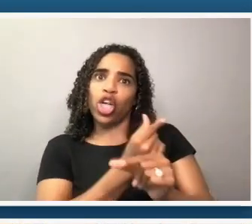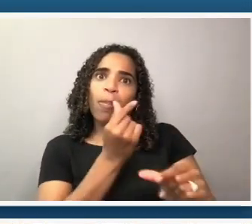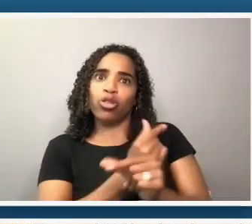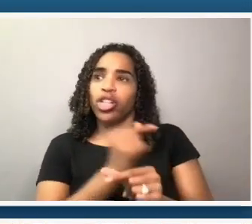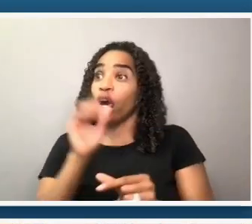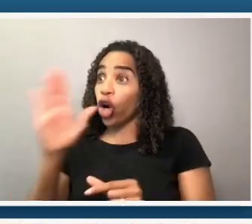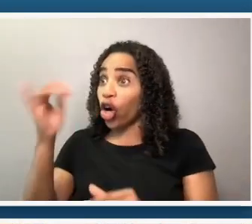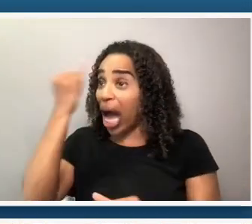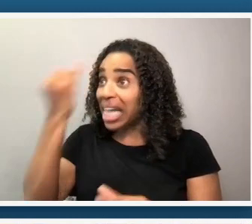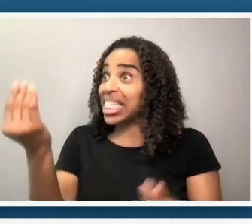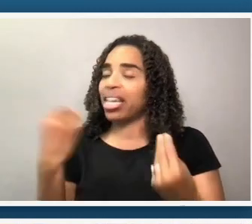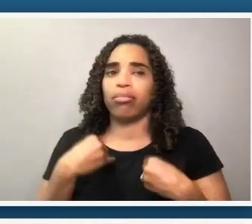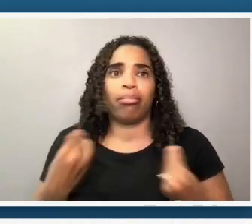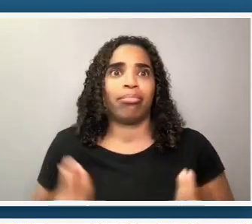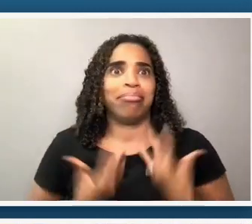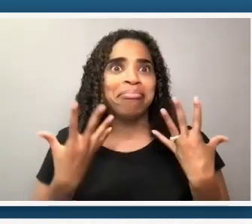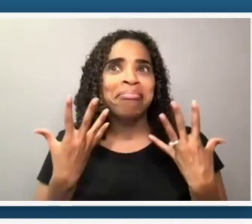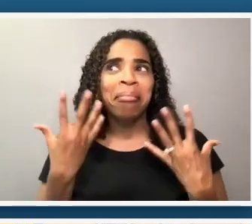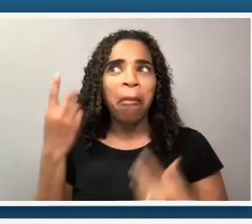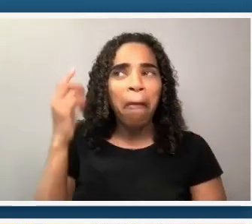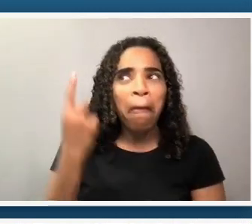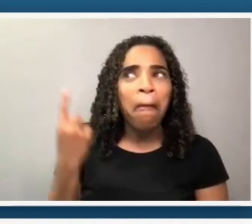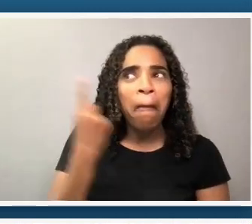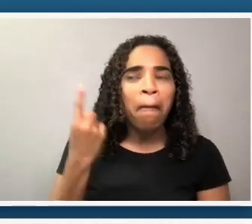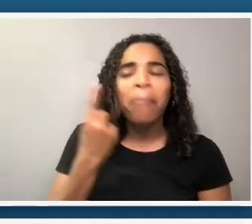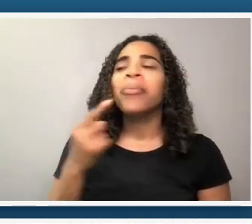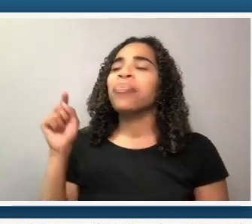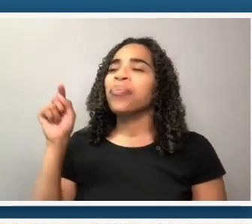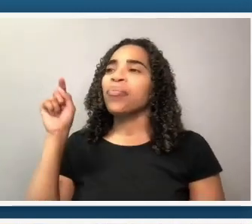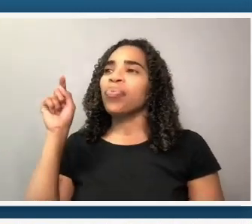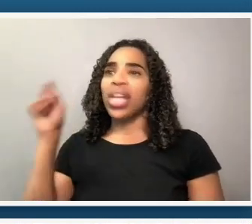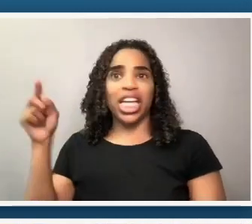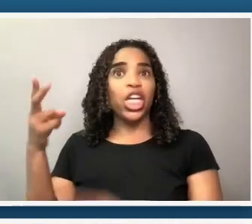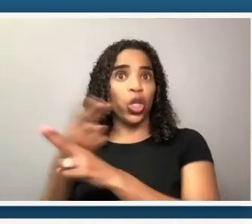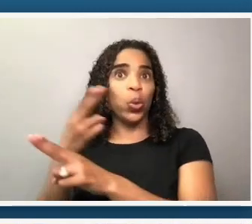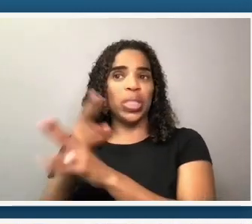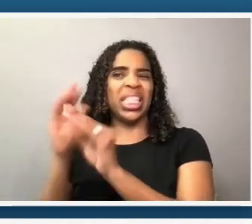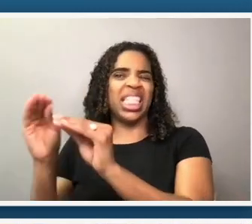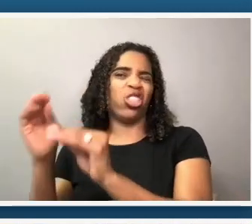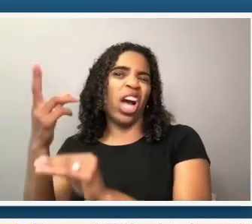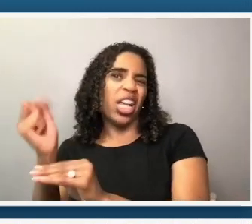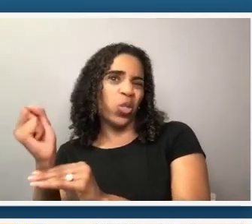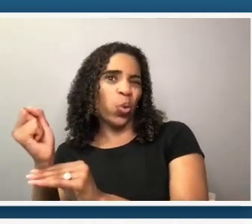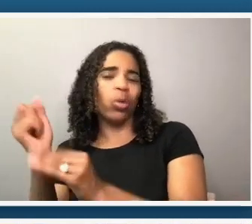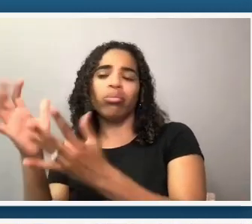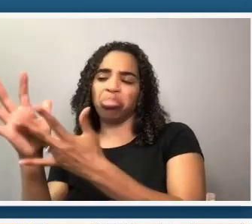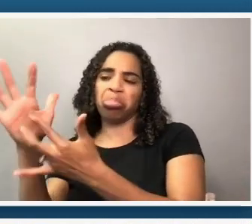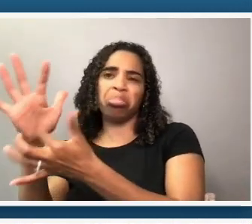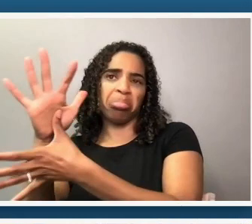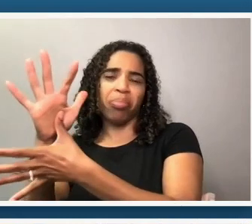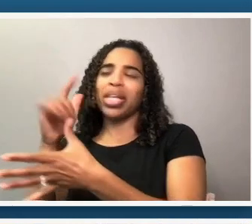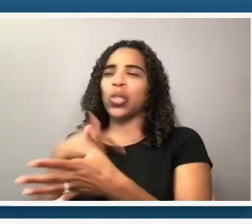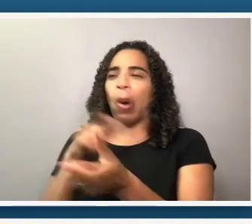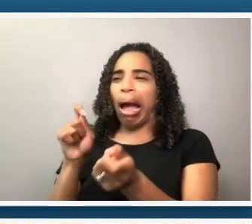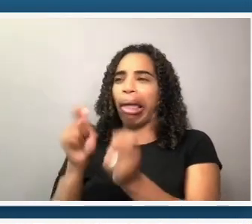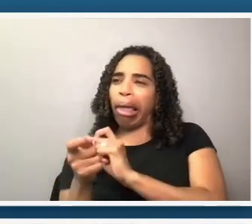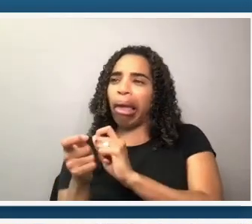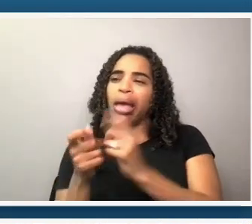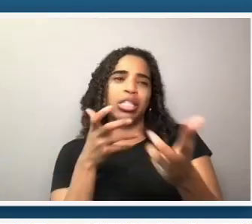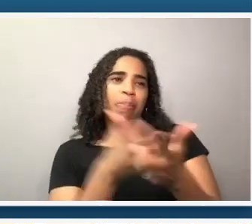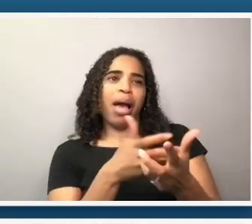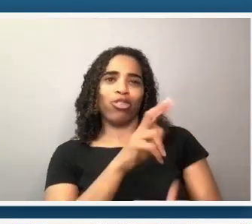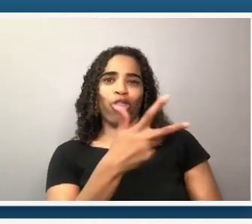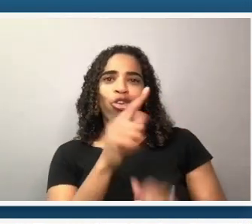teacher. He did use it as at the high school level, so I had to change it to fit my context of third